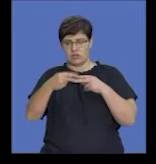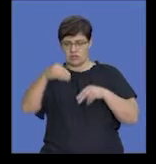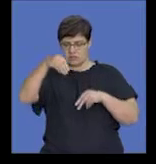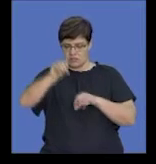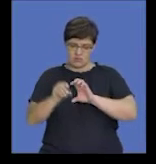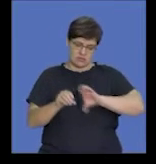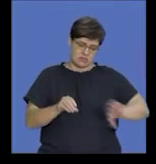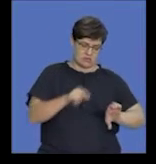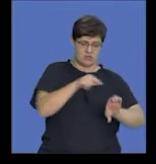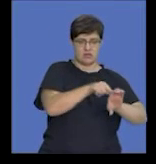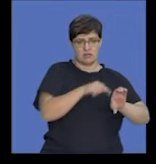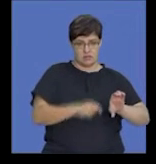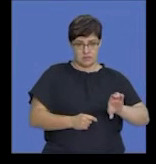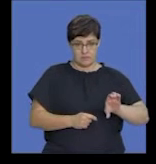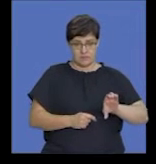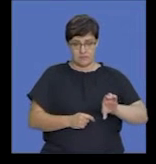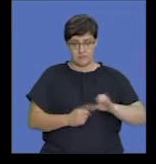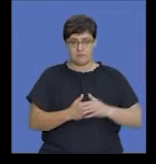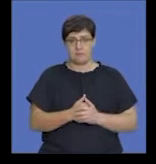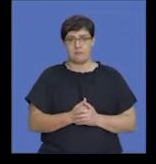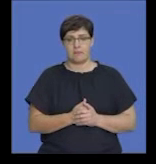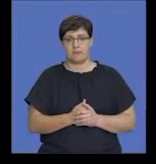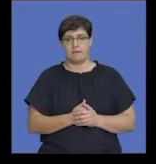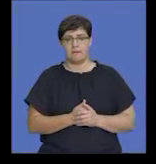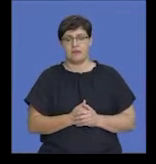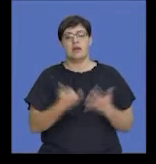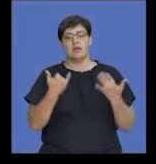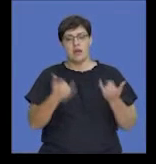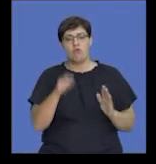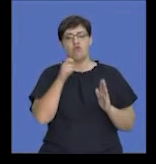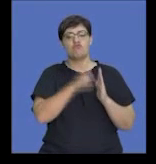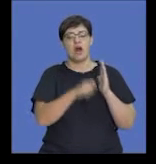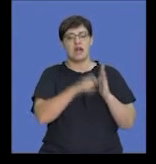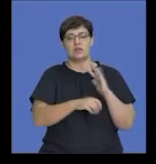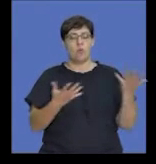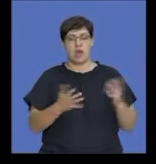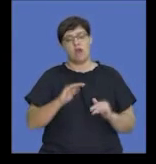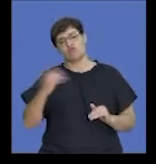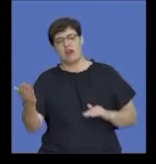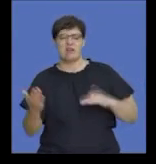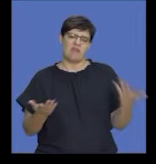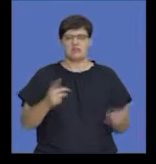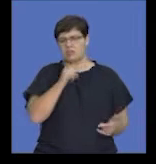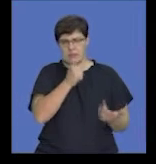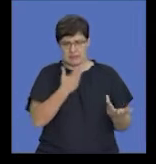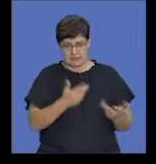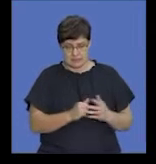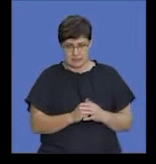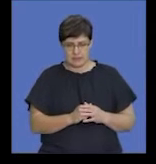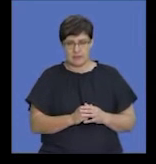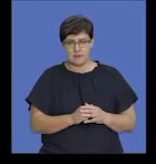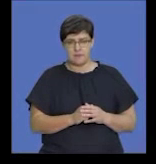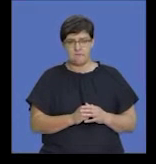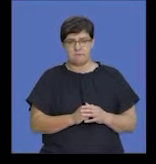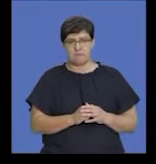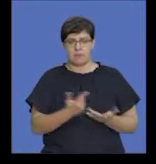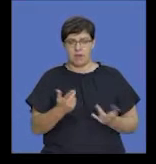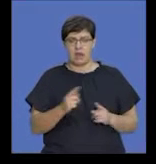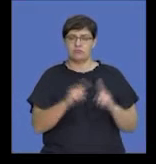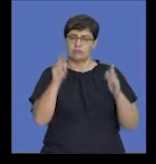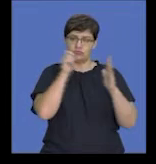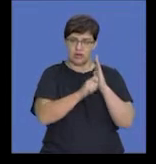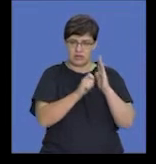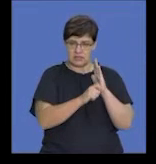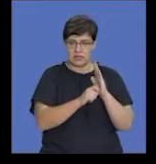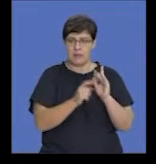date, okay? And then you can write this on the right or the left hand side of the address. You are write